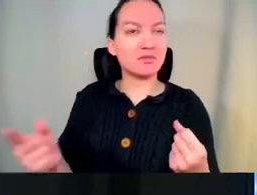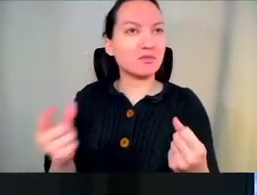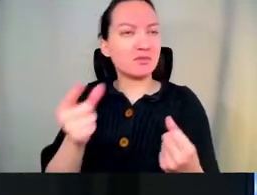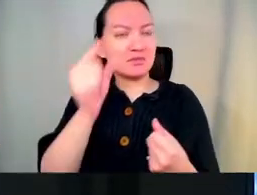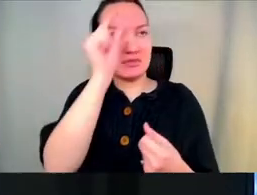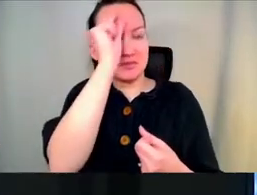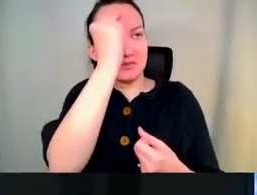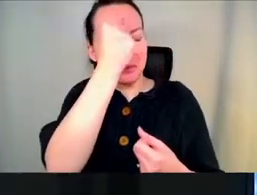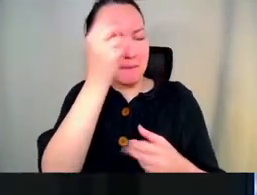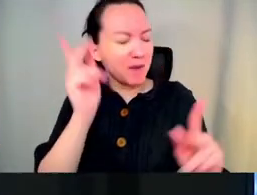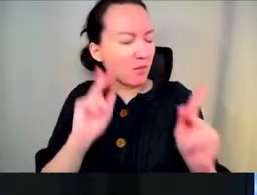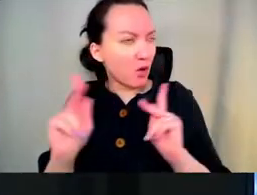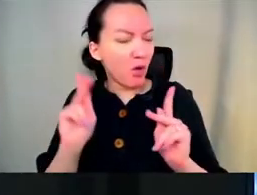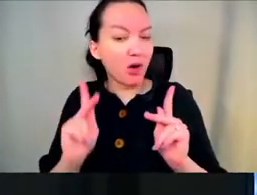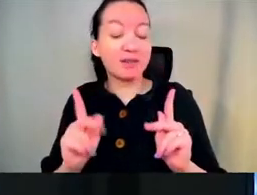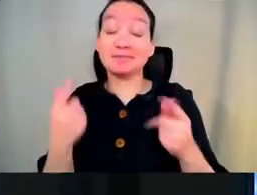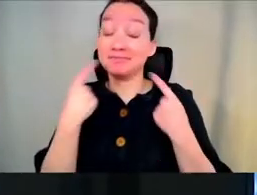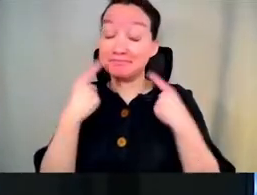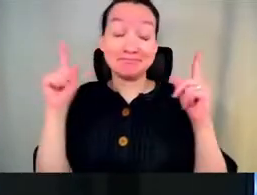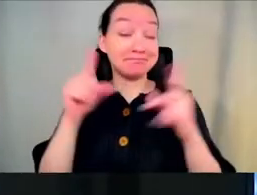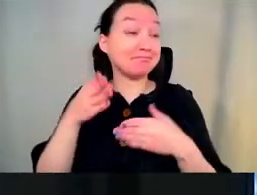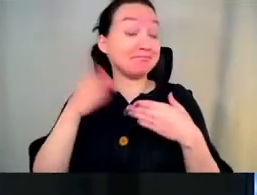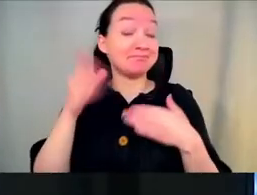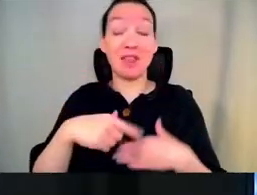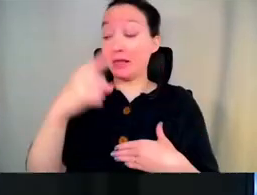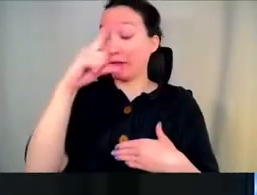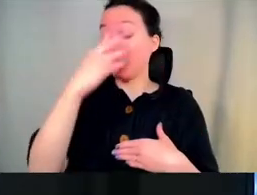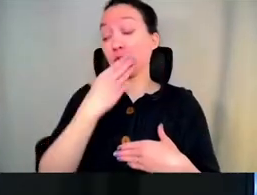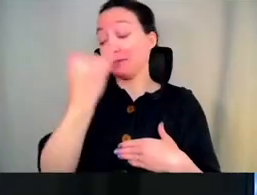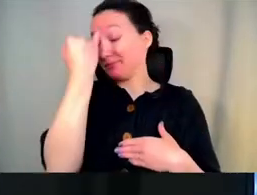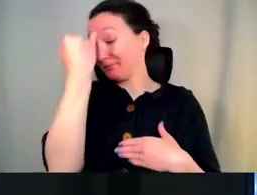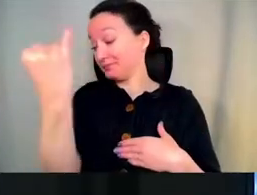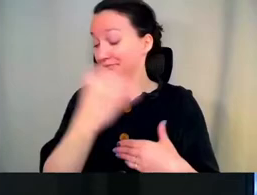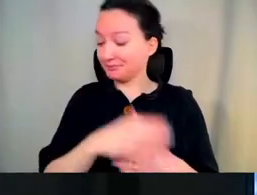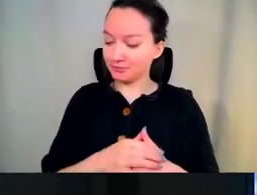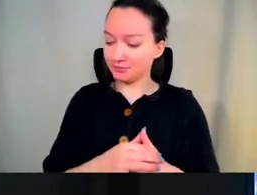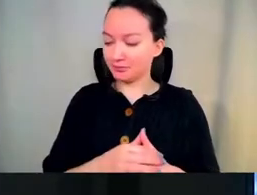such a thing? But anyway, we got it. We did it. So I think it was a good idea.